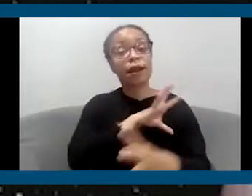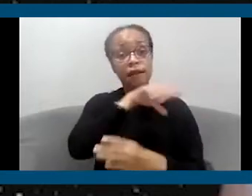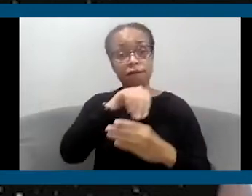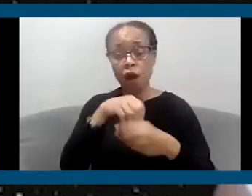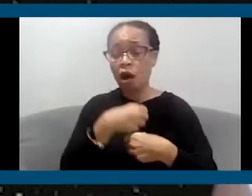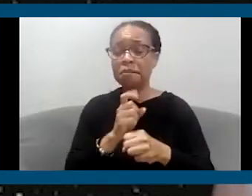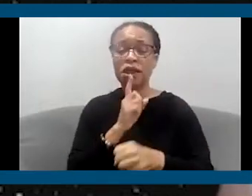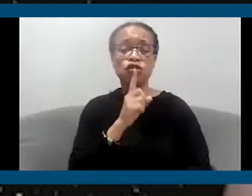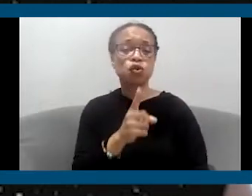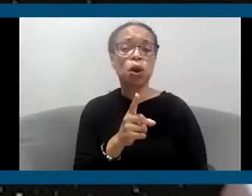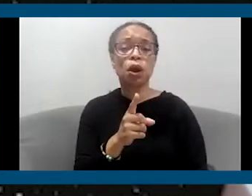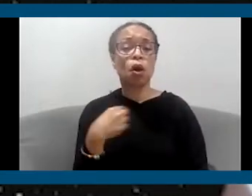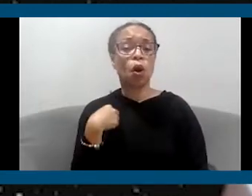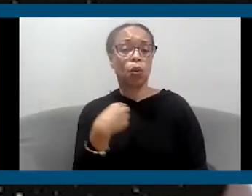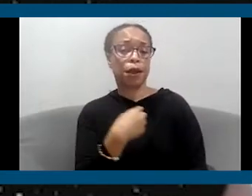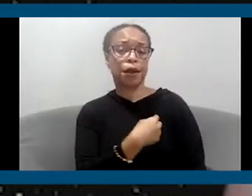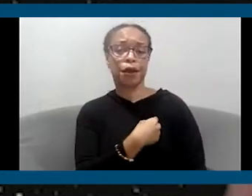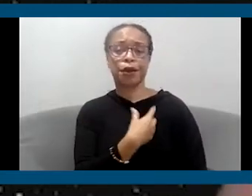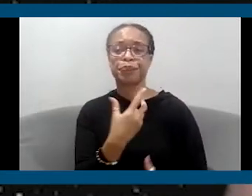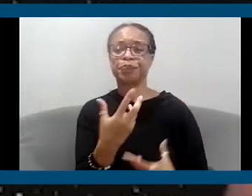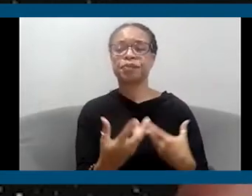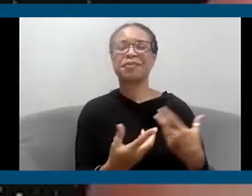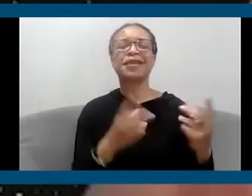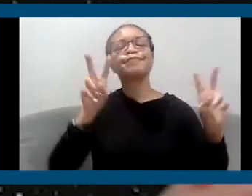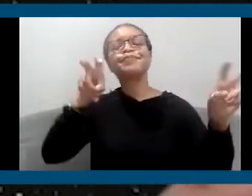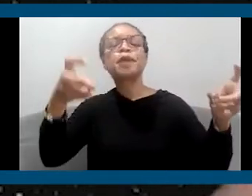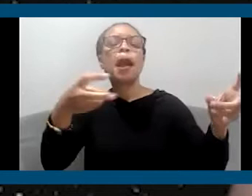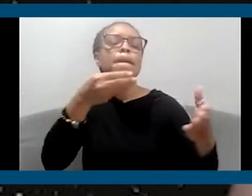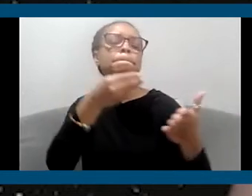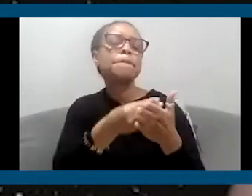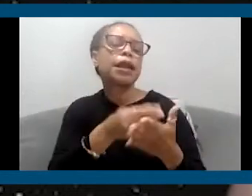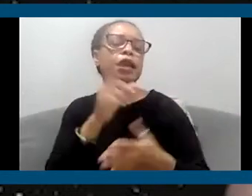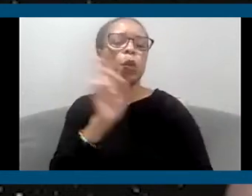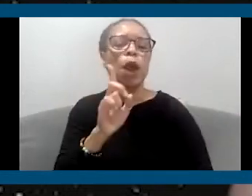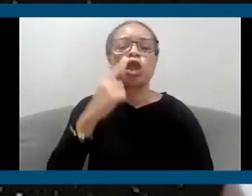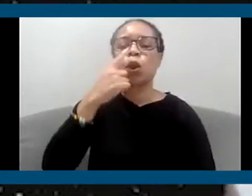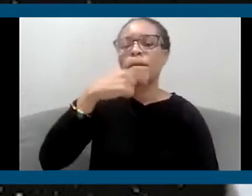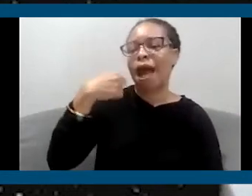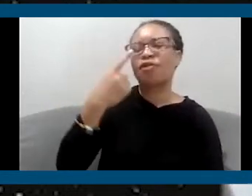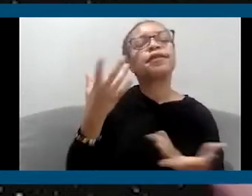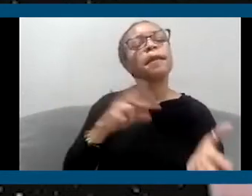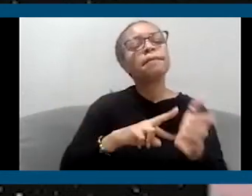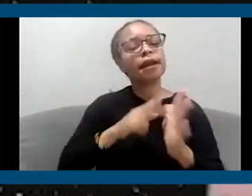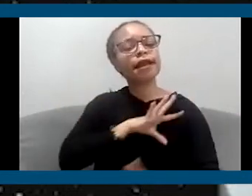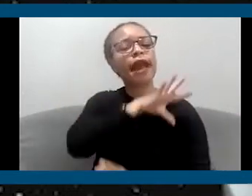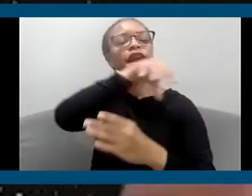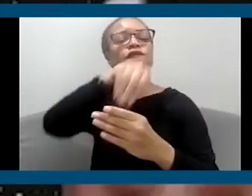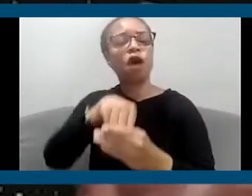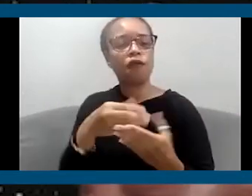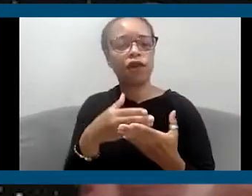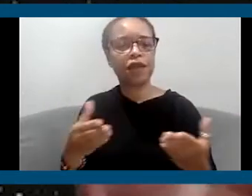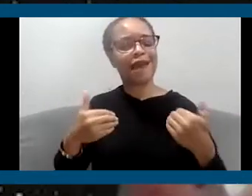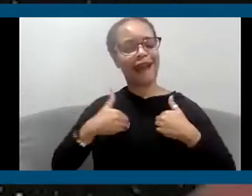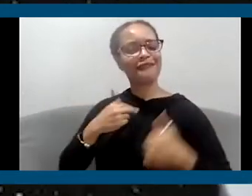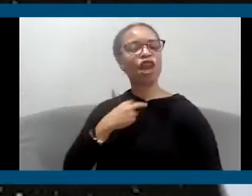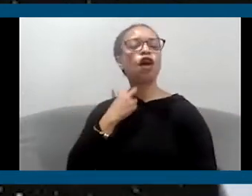we are putting kind of where our money, where our mouth is, and getting involved in different things, right? Us not having a voice in these